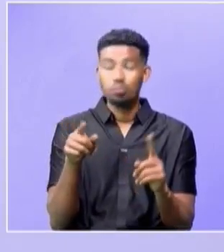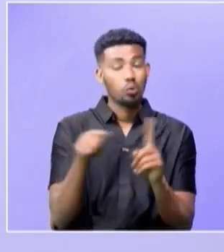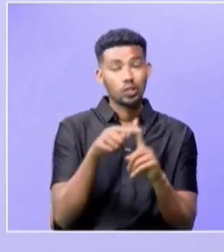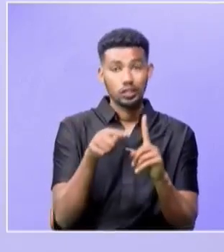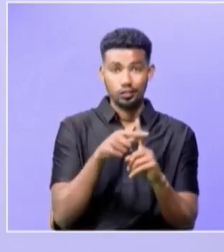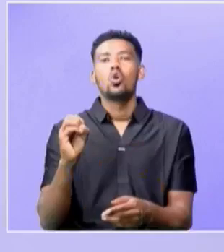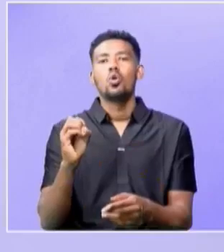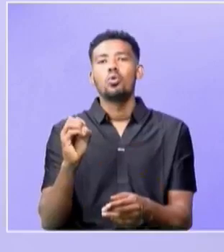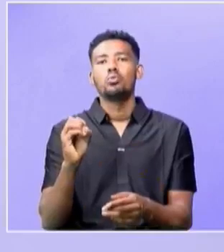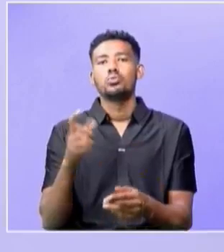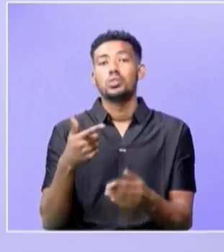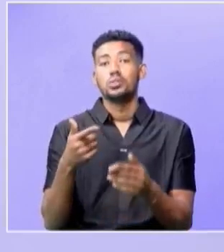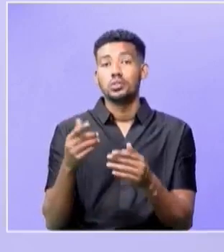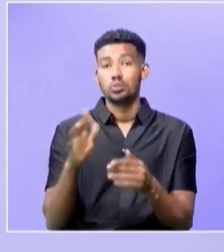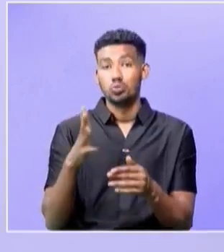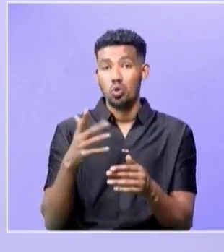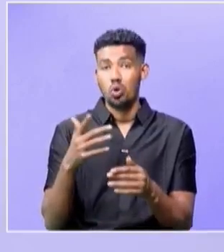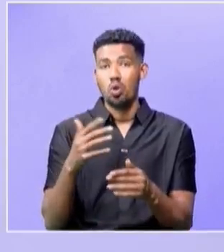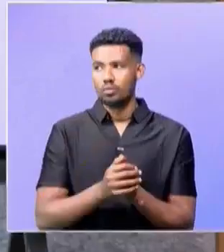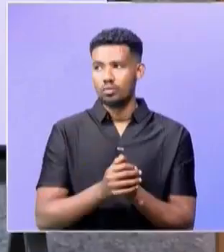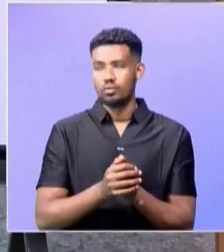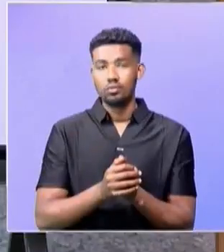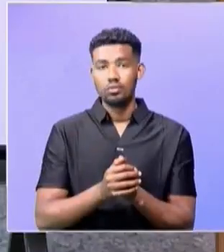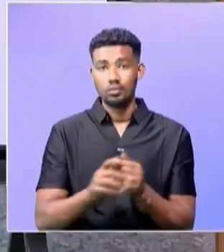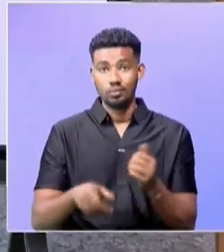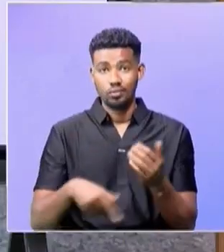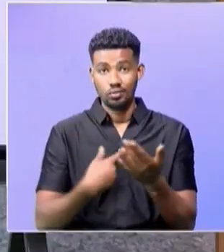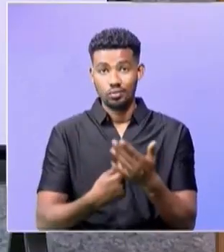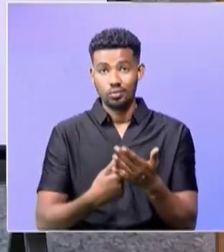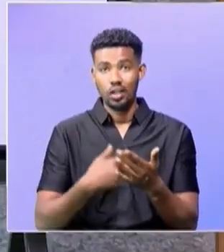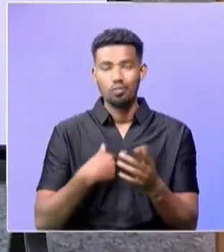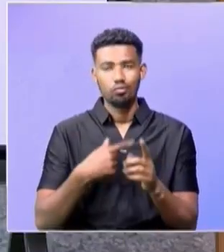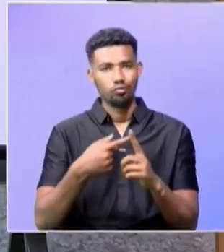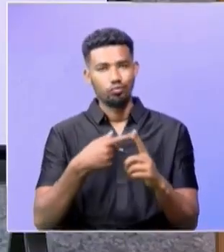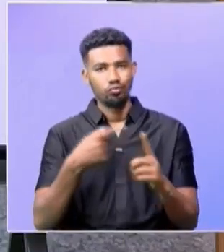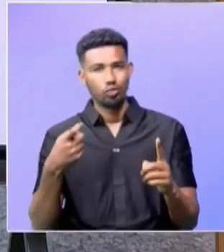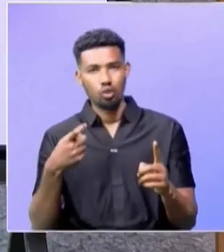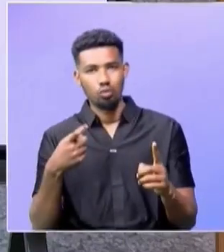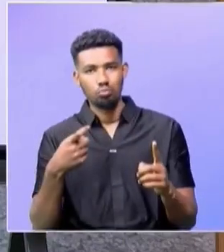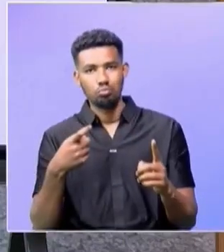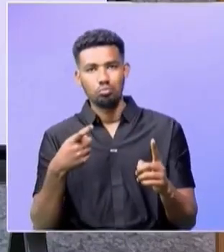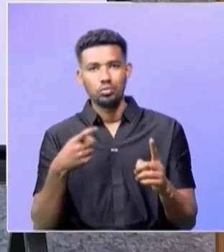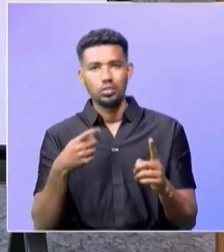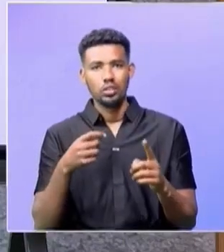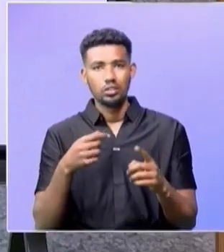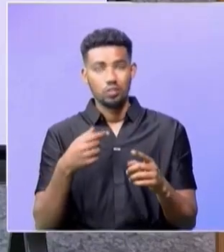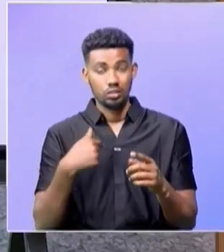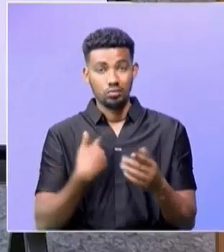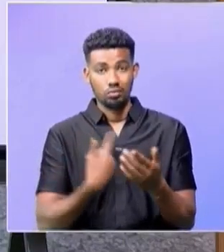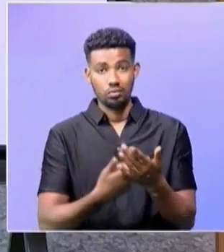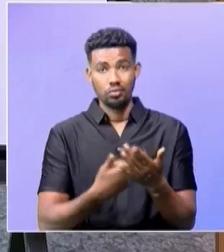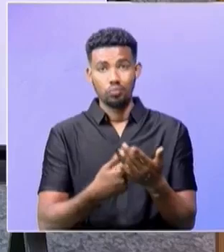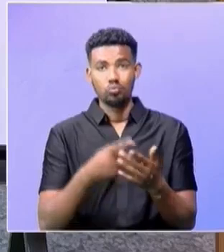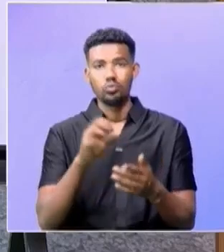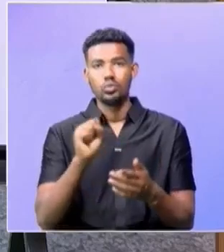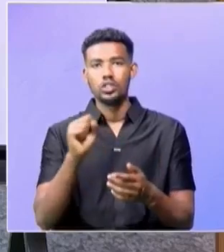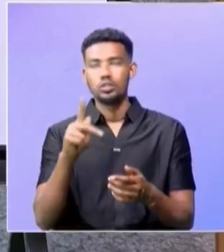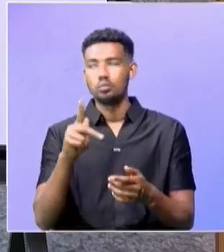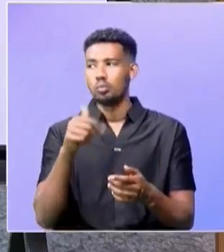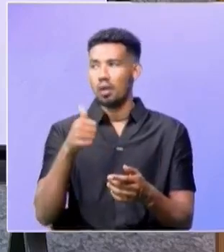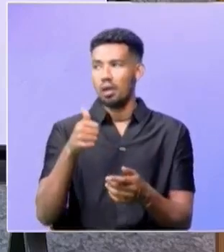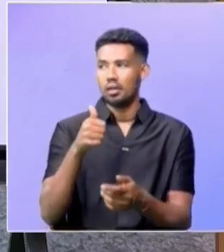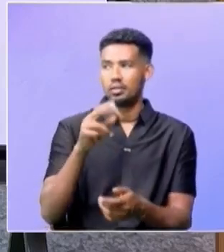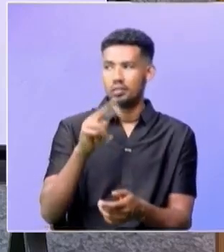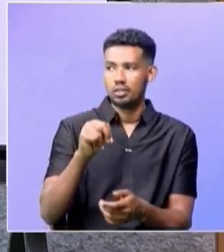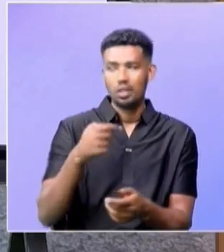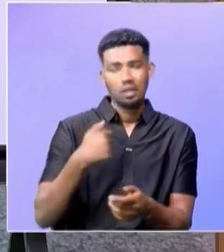so am I. So I'm from Spain. It means so am I. Means I am from Spain